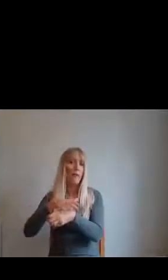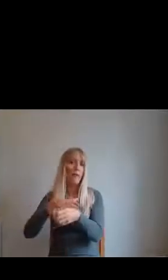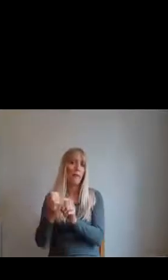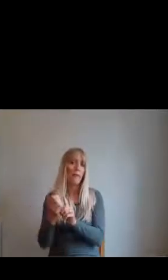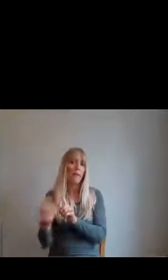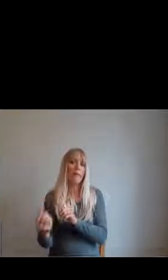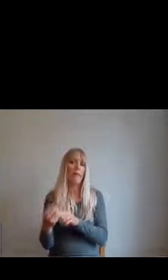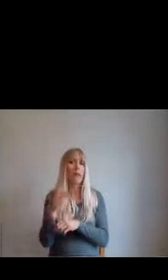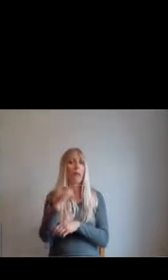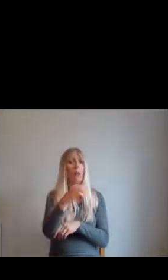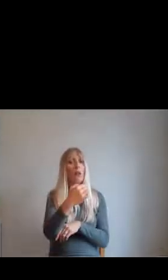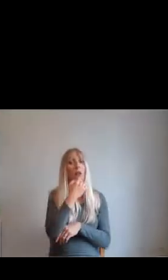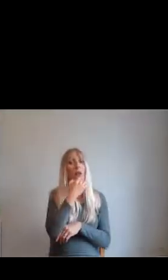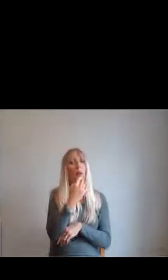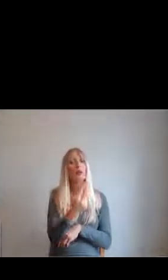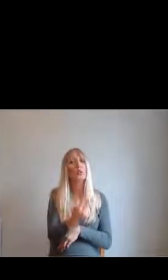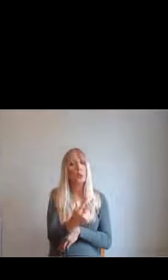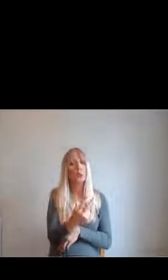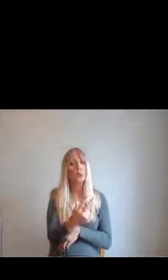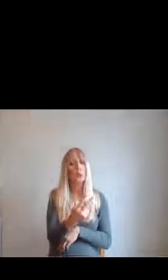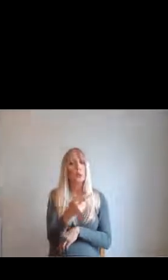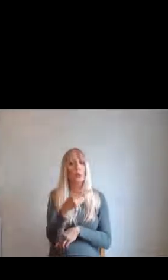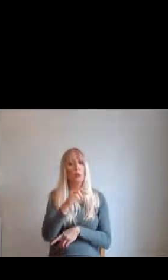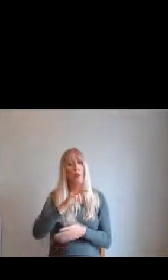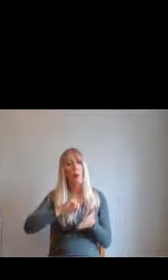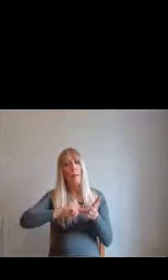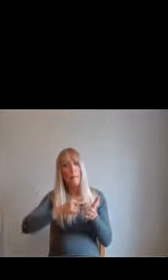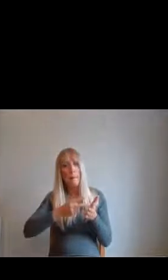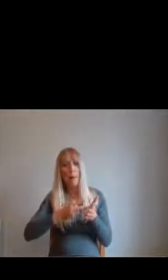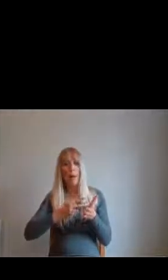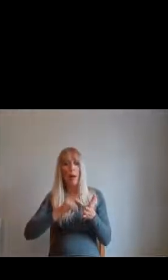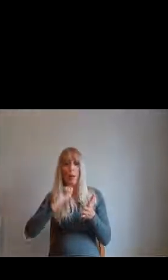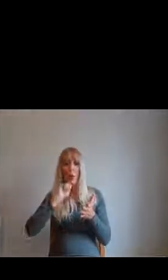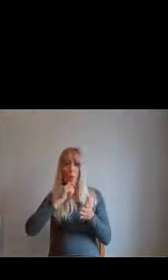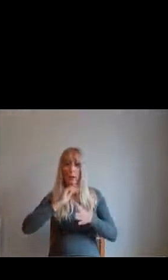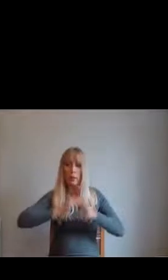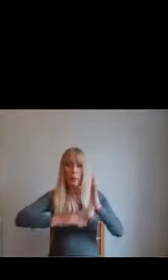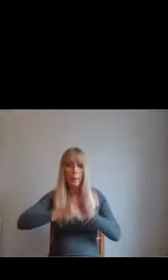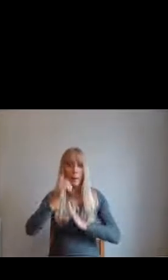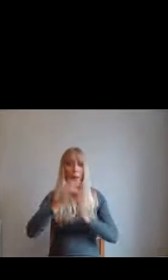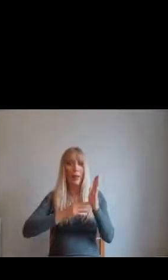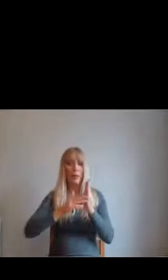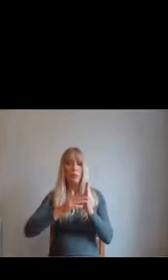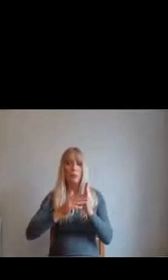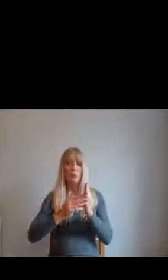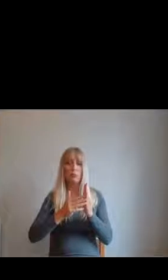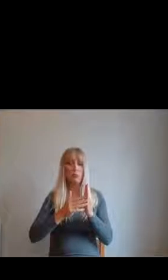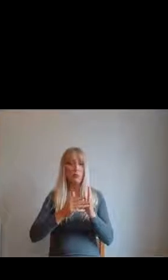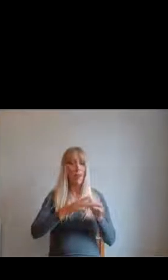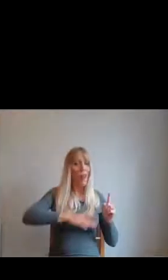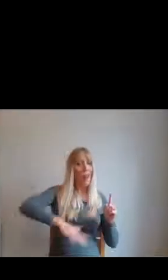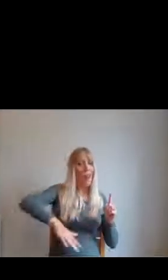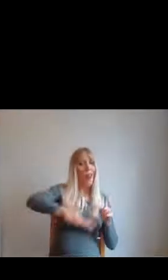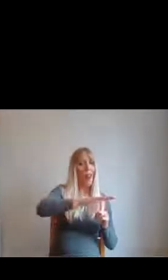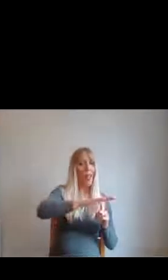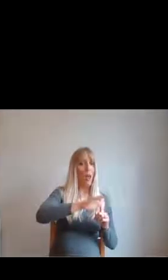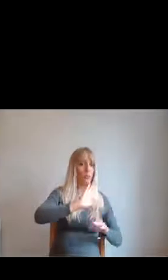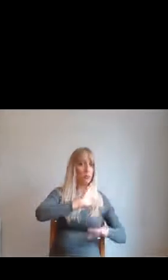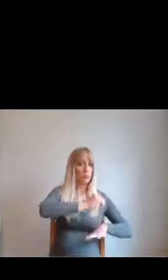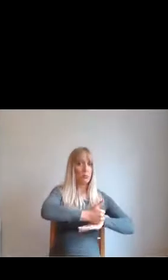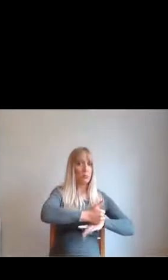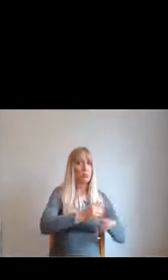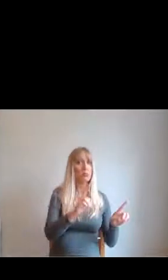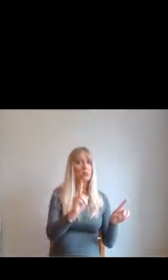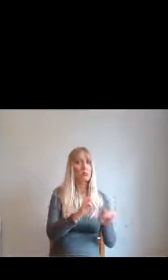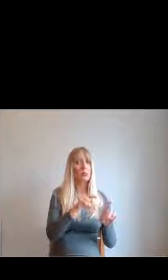And shown as number 2 on this image, we also propose to acquire replacement land to the north and south of Thames Chase Forest